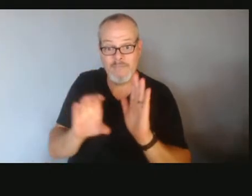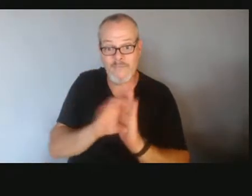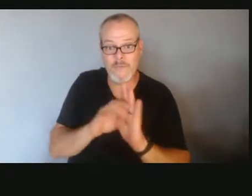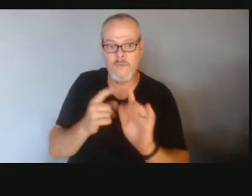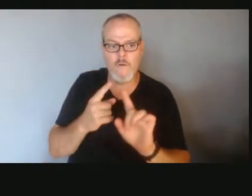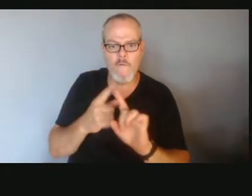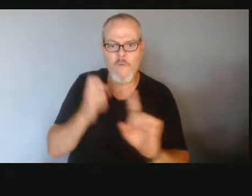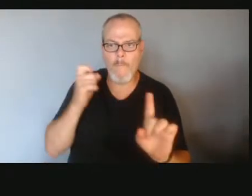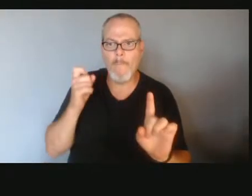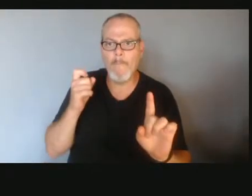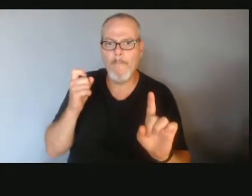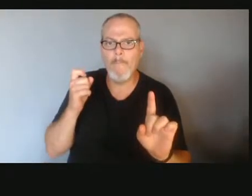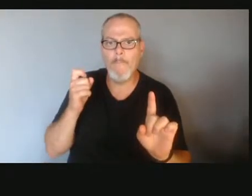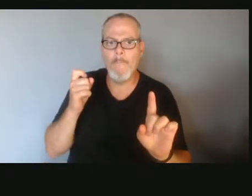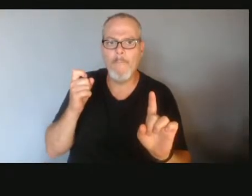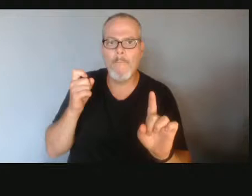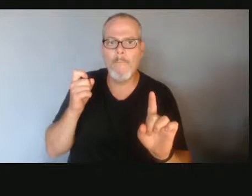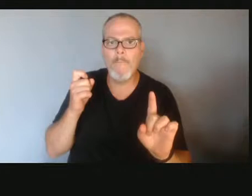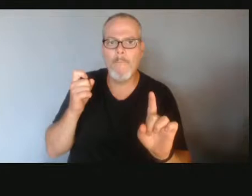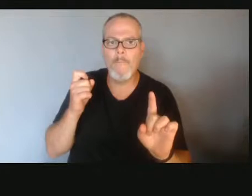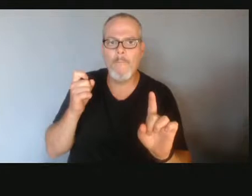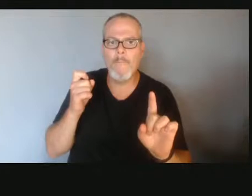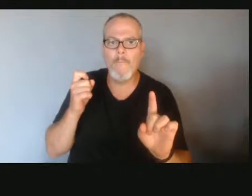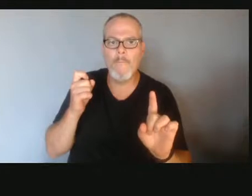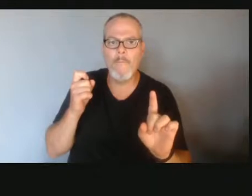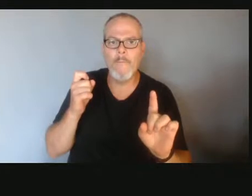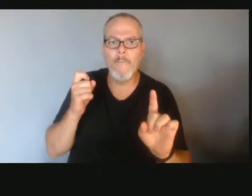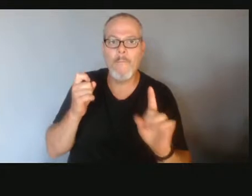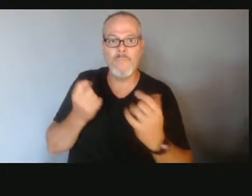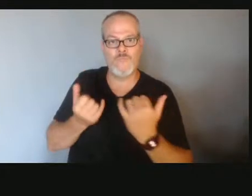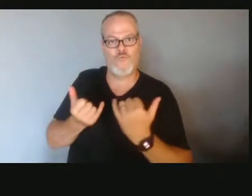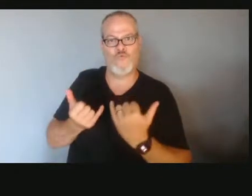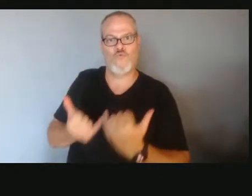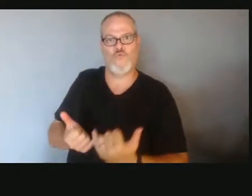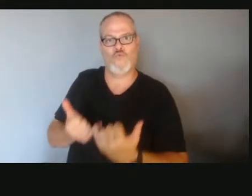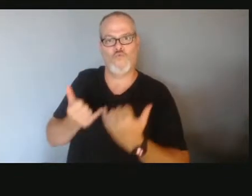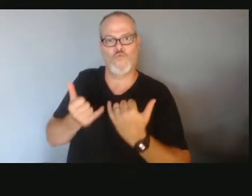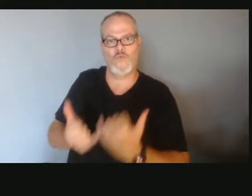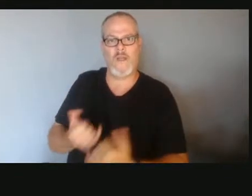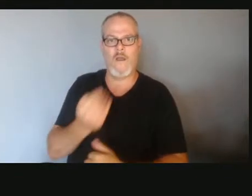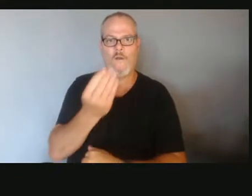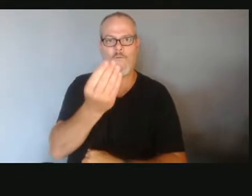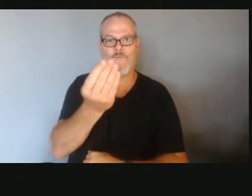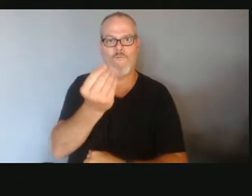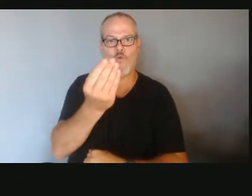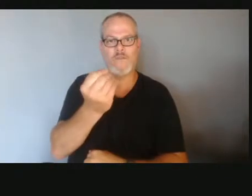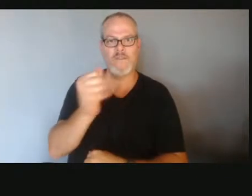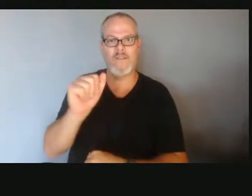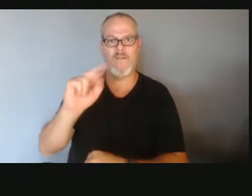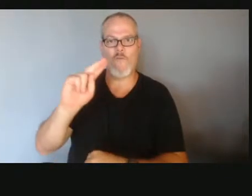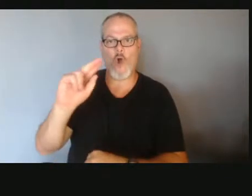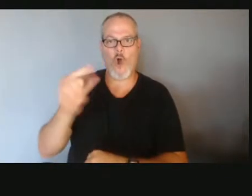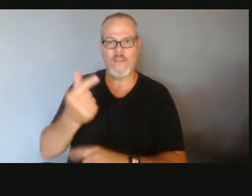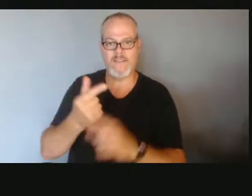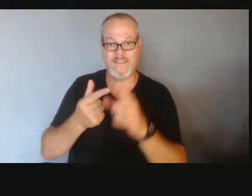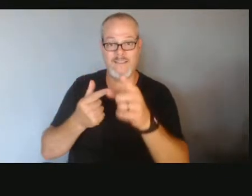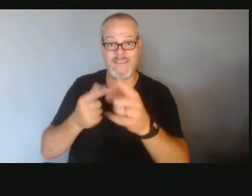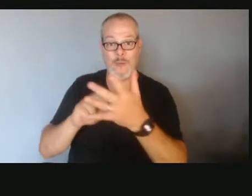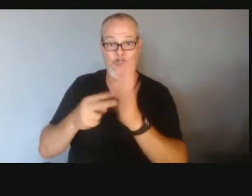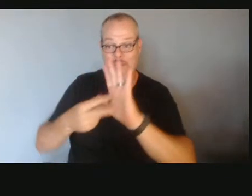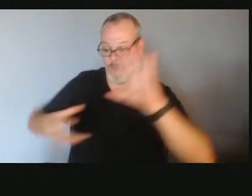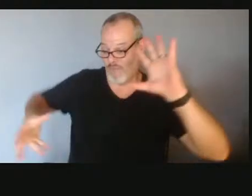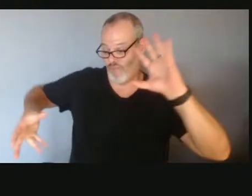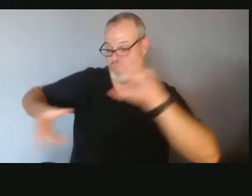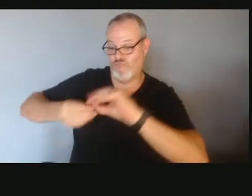in, comes from today, the 14th of August, and it spans the previous 6